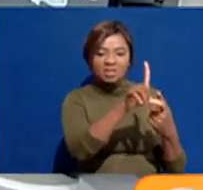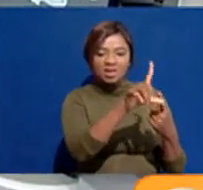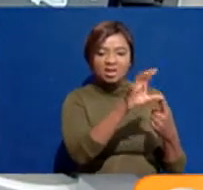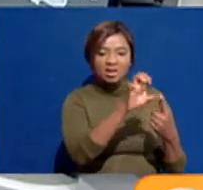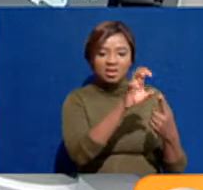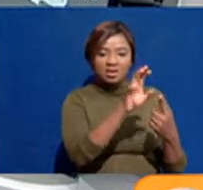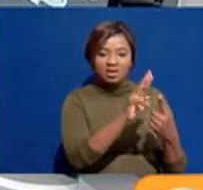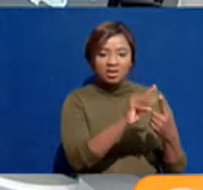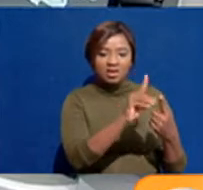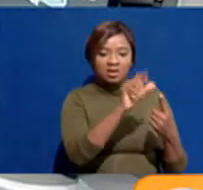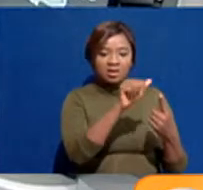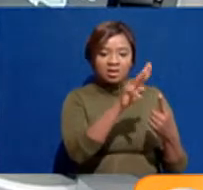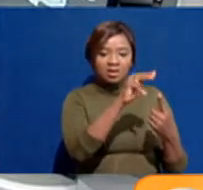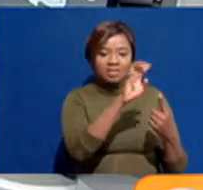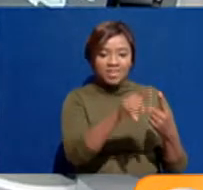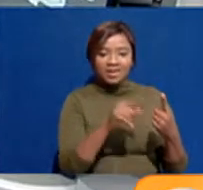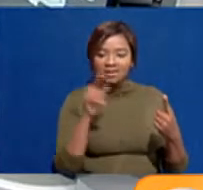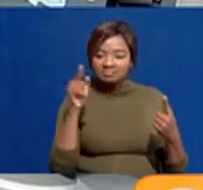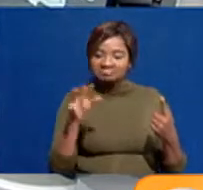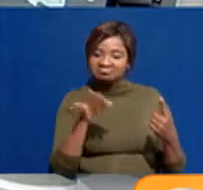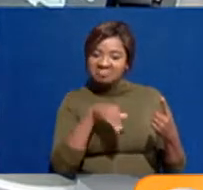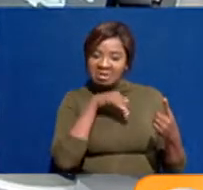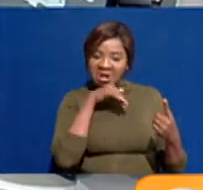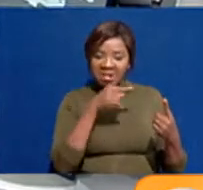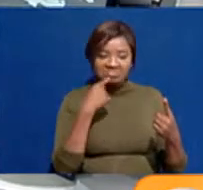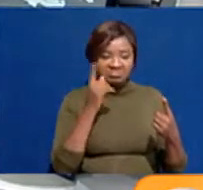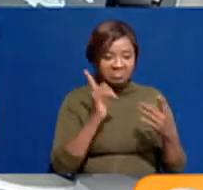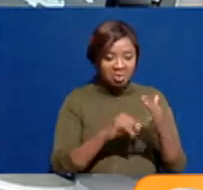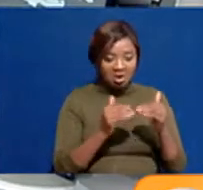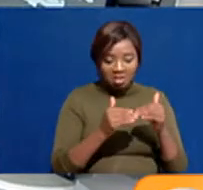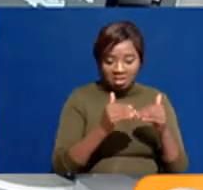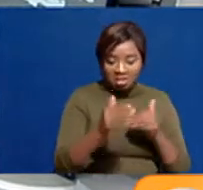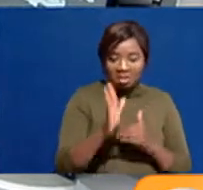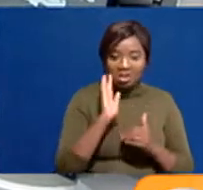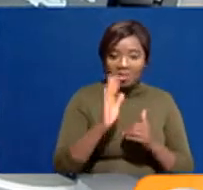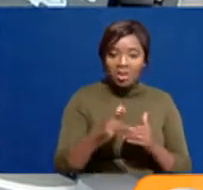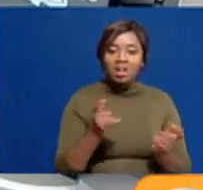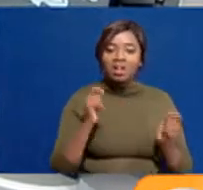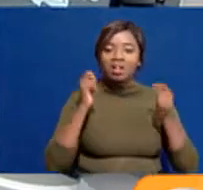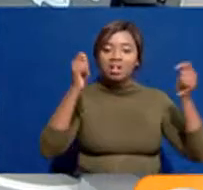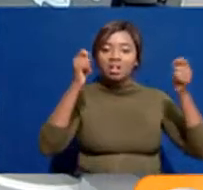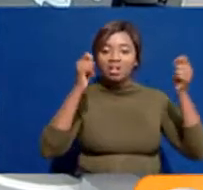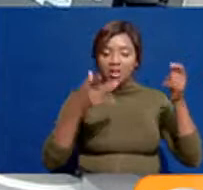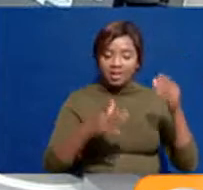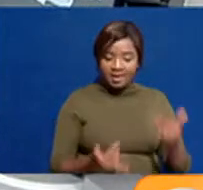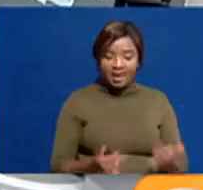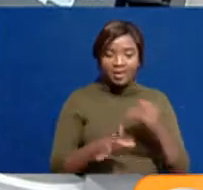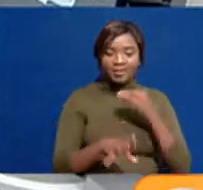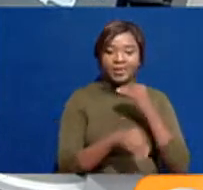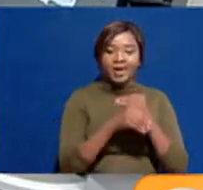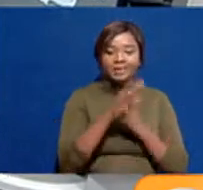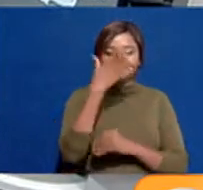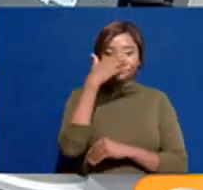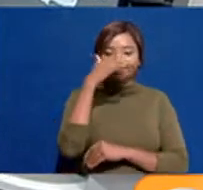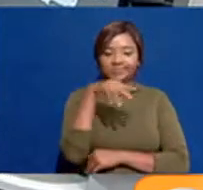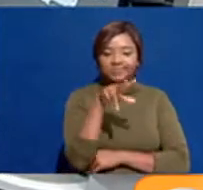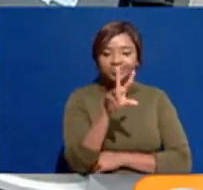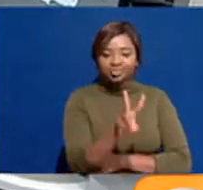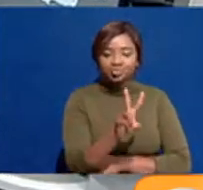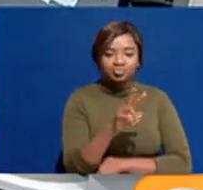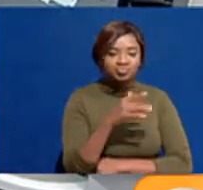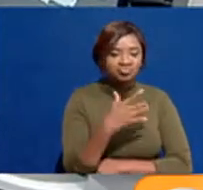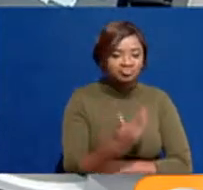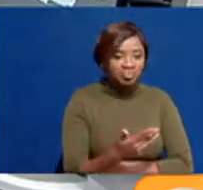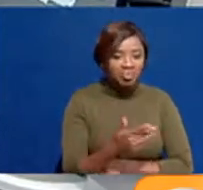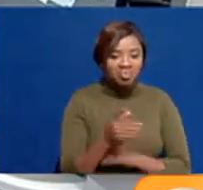Odinga, has decided that he's and declared that he's scaling up the protests from one day to 2 days a week. And on the other hand, the Kenya Kwanza side for you,